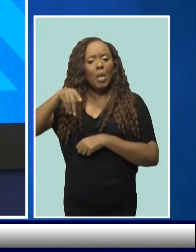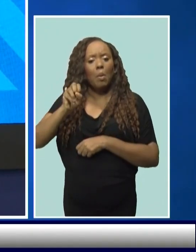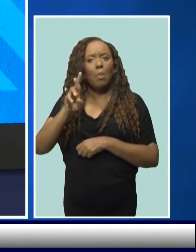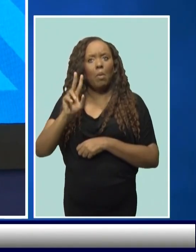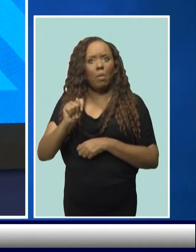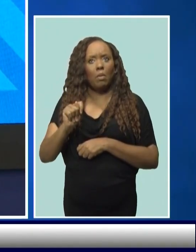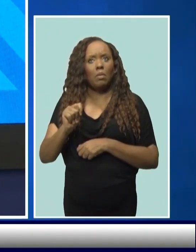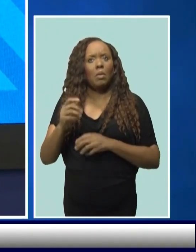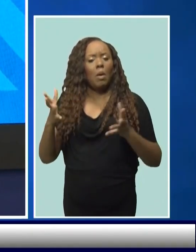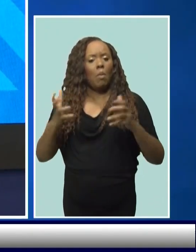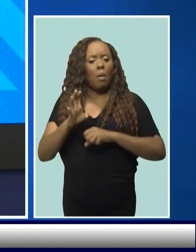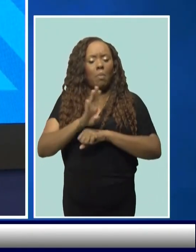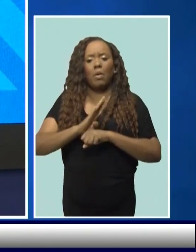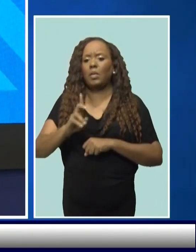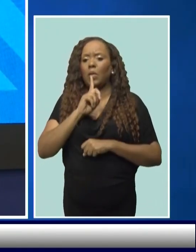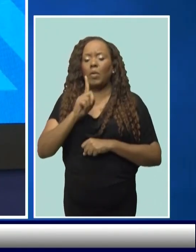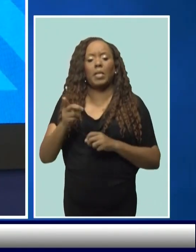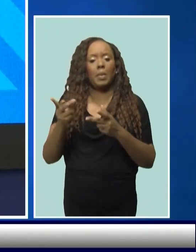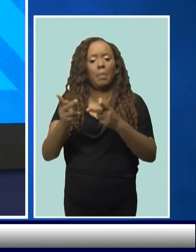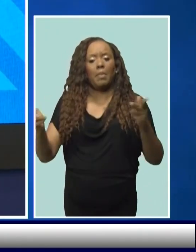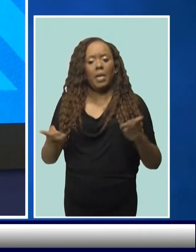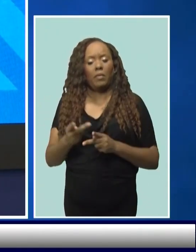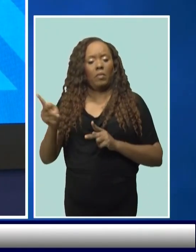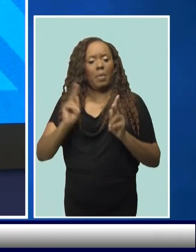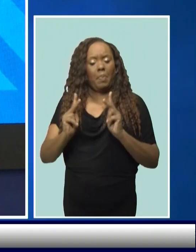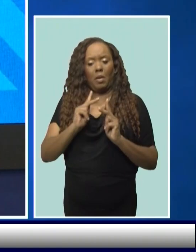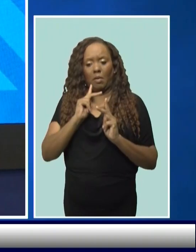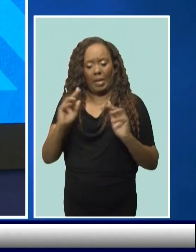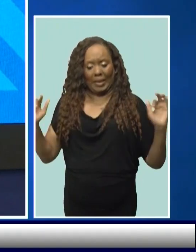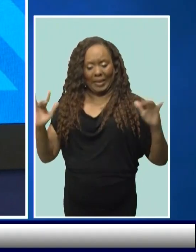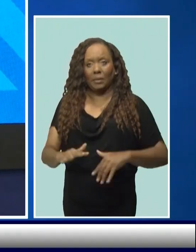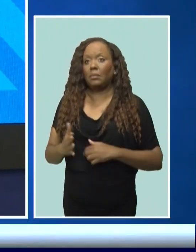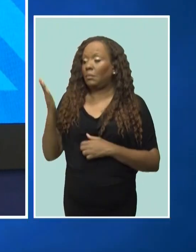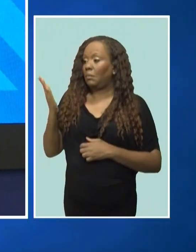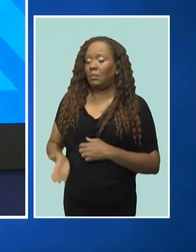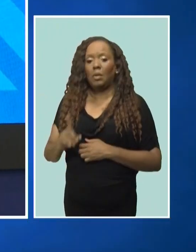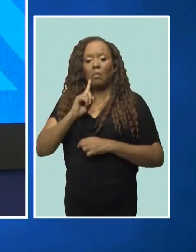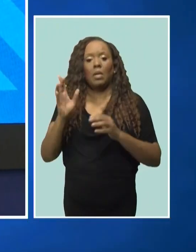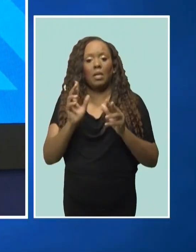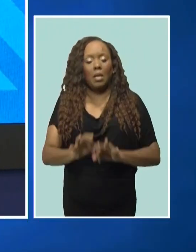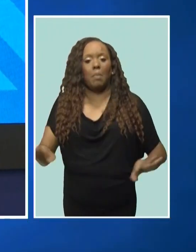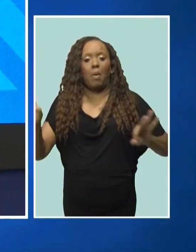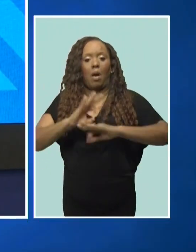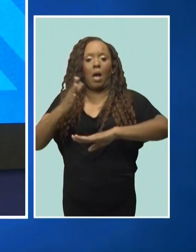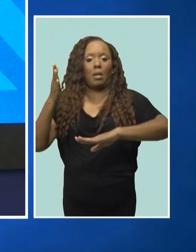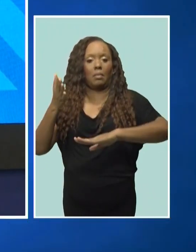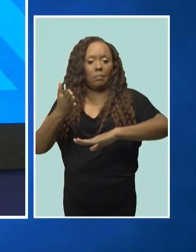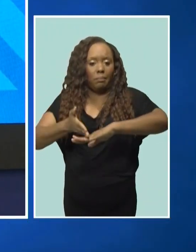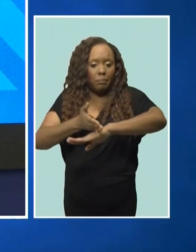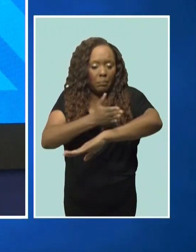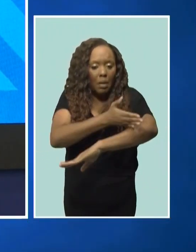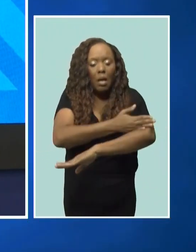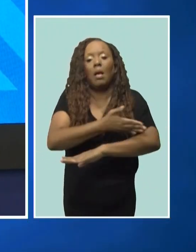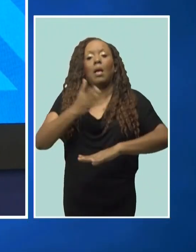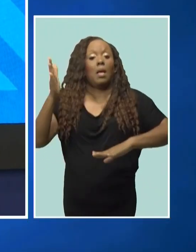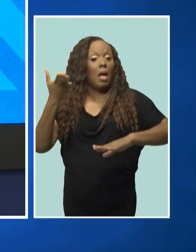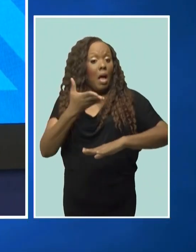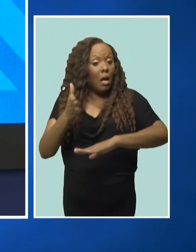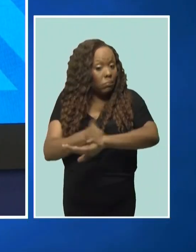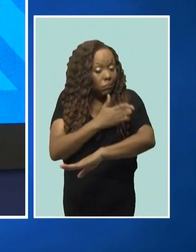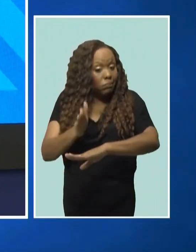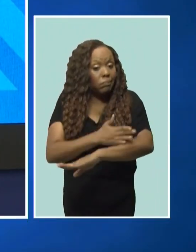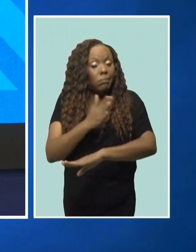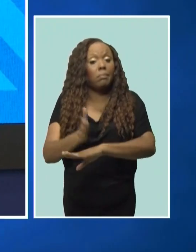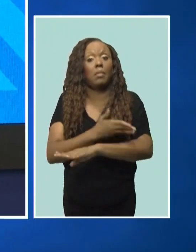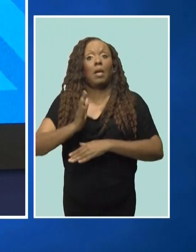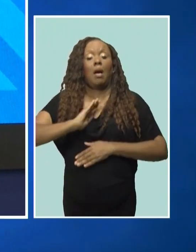that we beef up all of our logistics capacity and to be able to expand the Bridgetown port over the course of the next